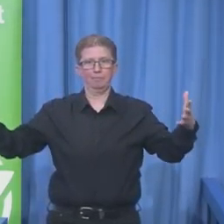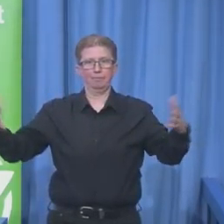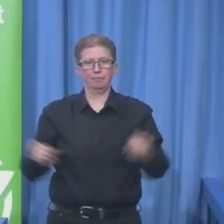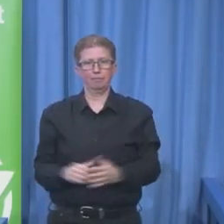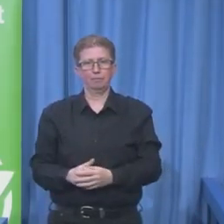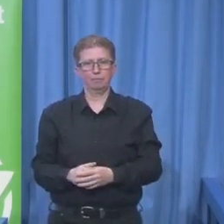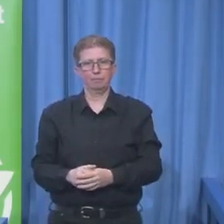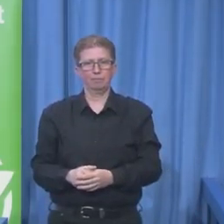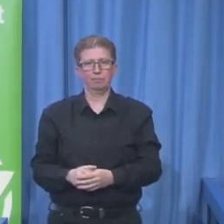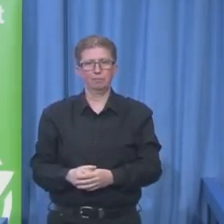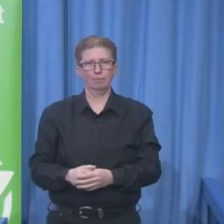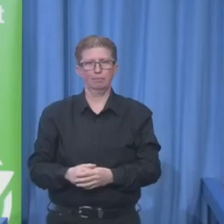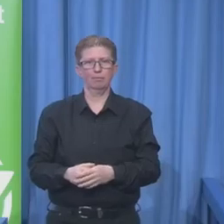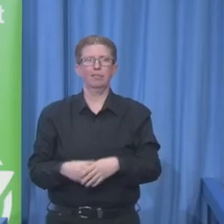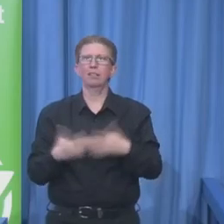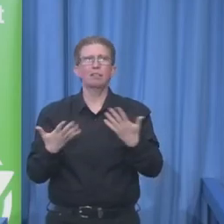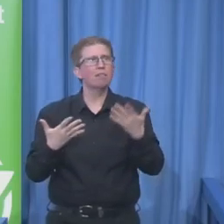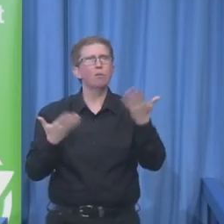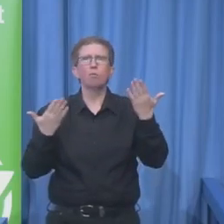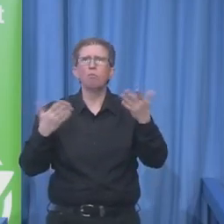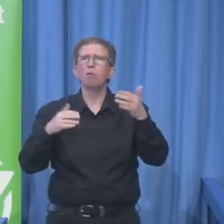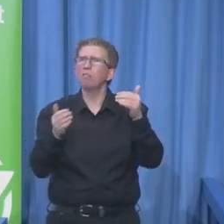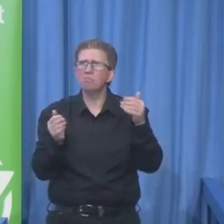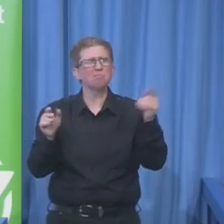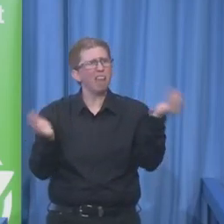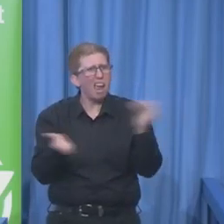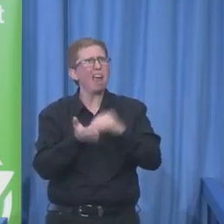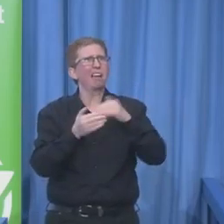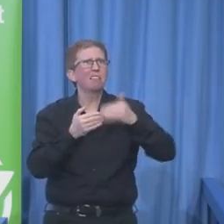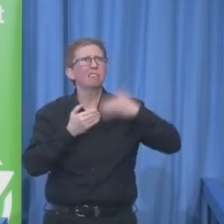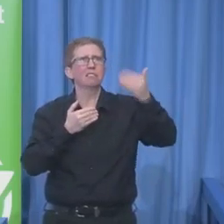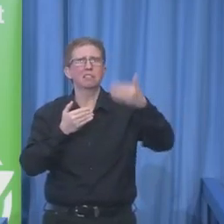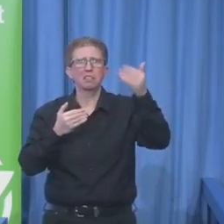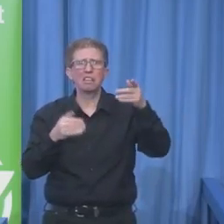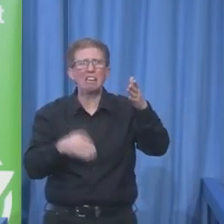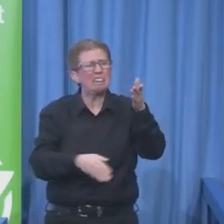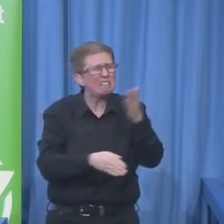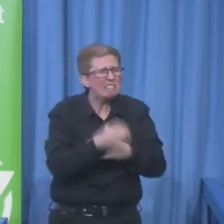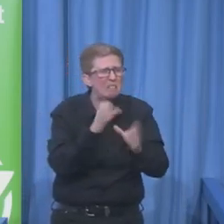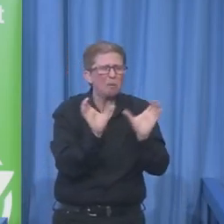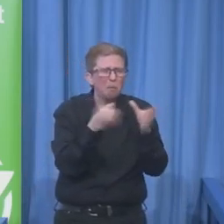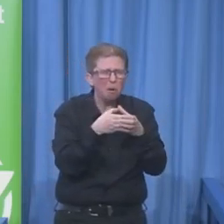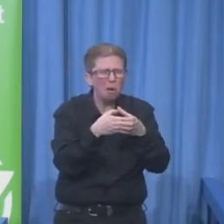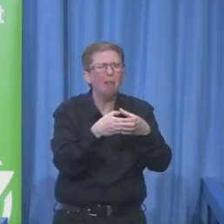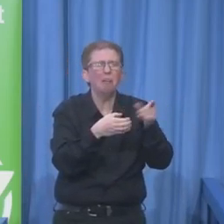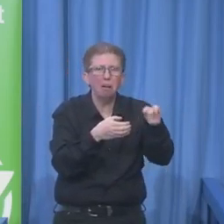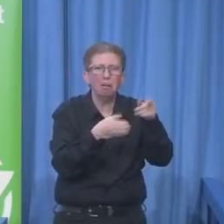have 260,000 persons with intellectual disabilities, psychosocial disabilities, and